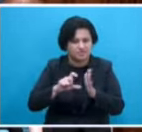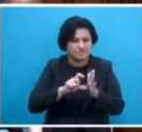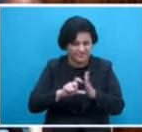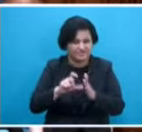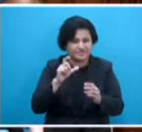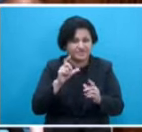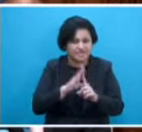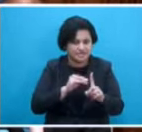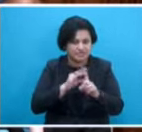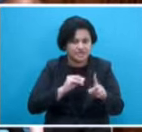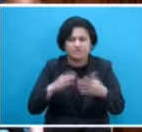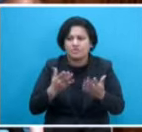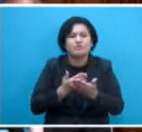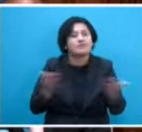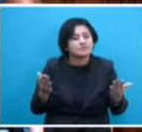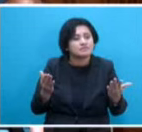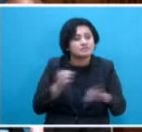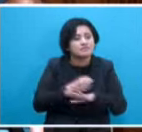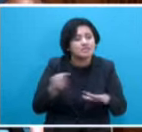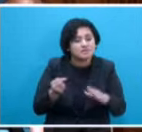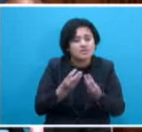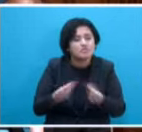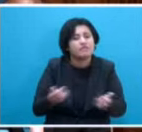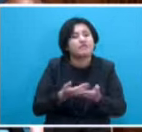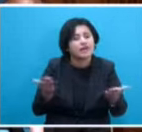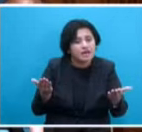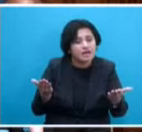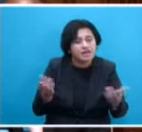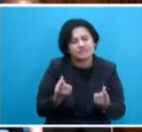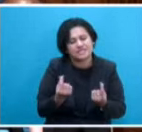solve this problem? It's simple. The government should resign.